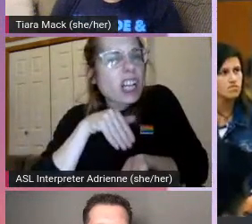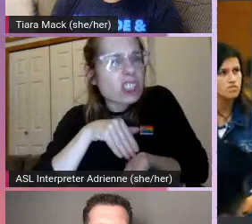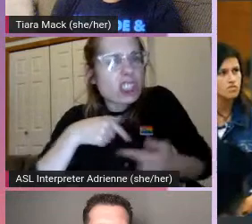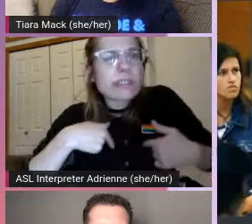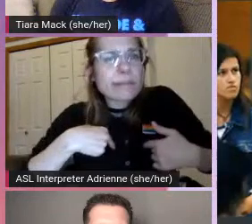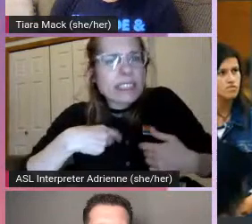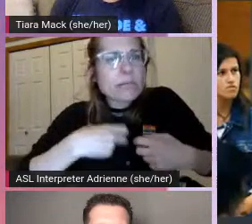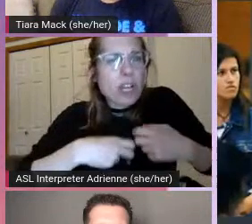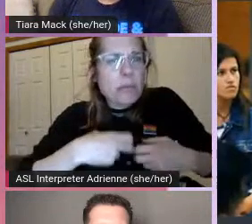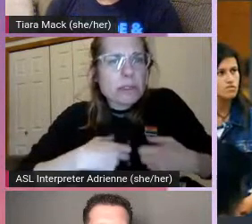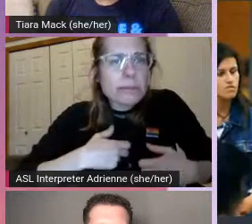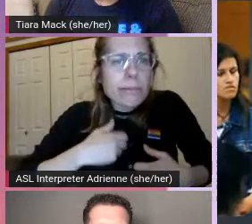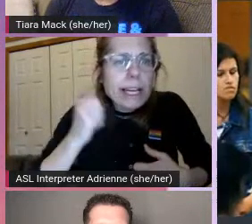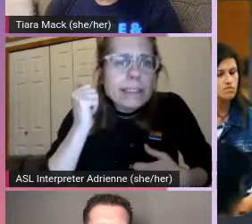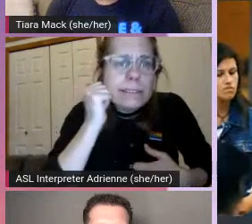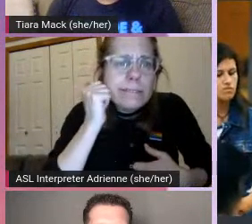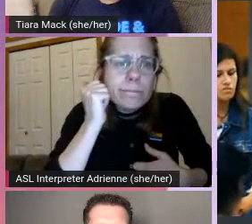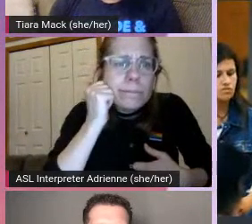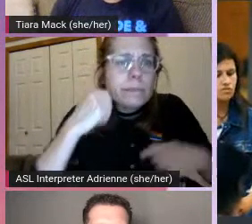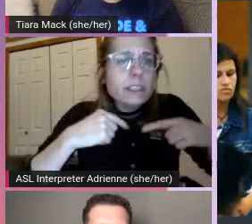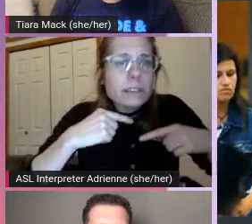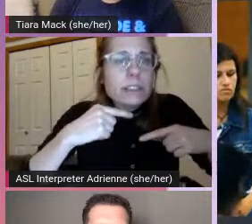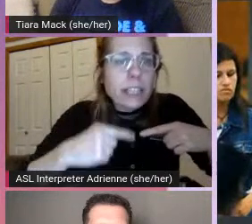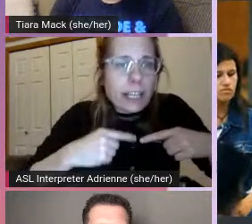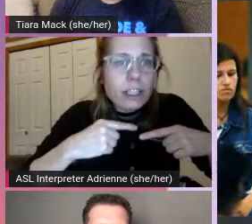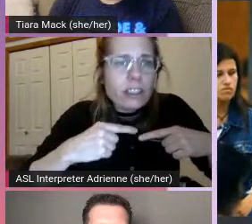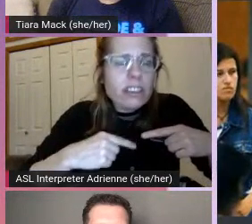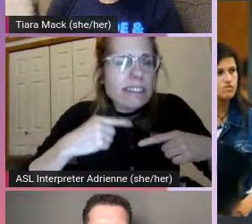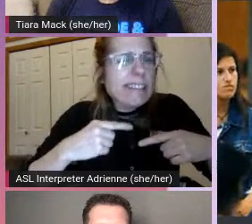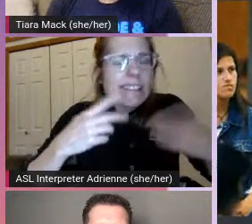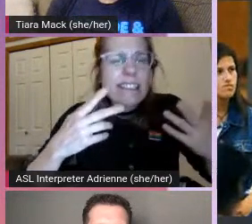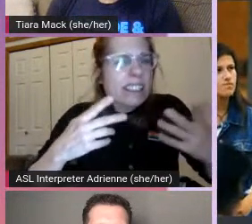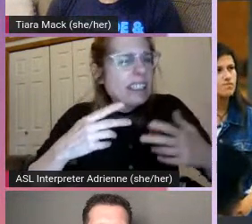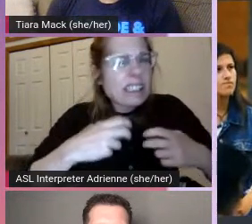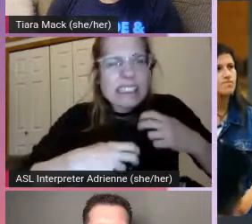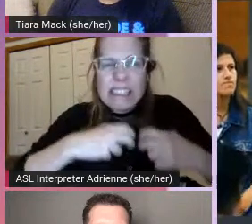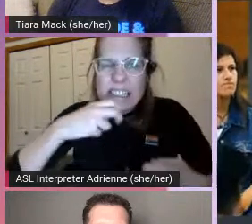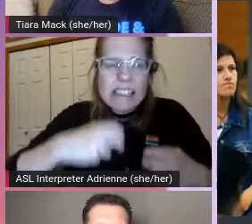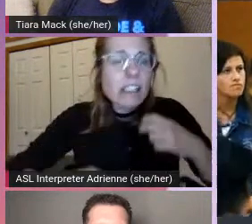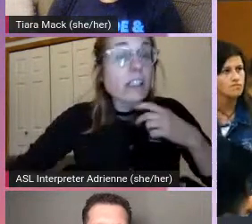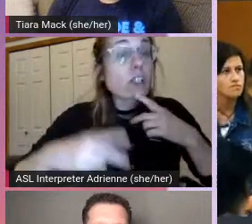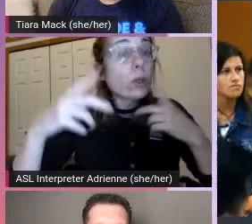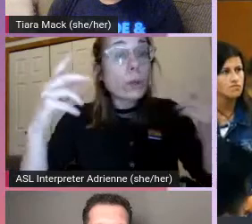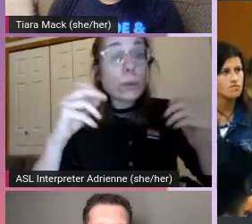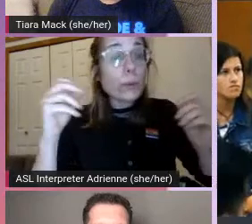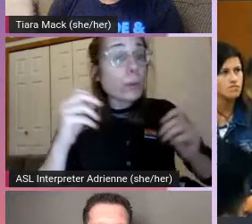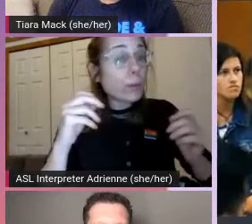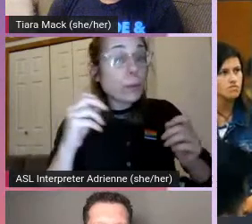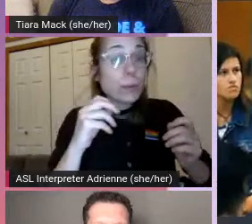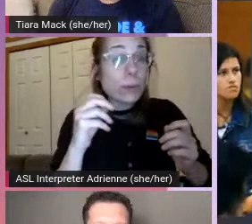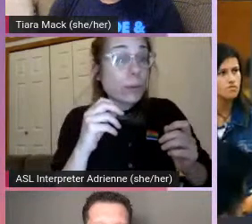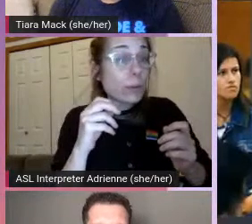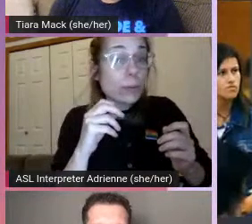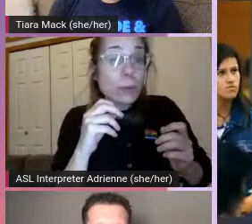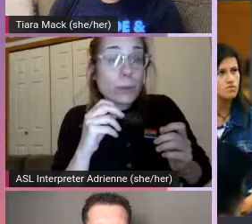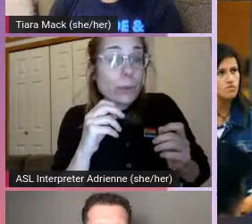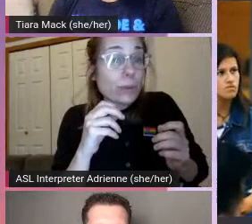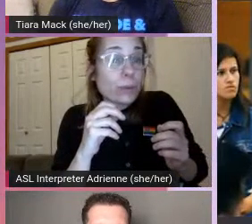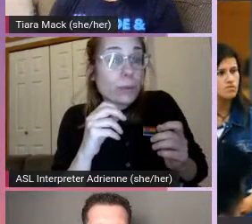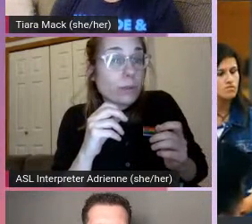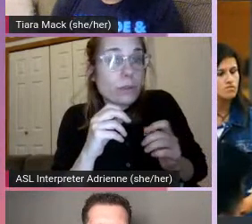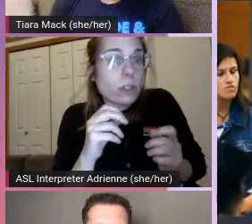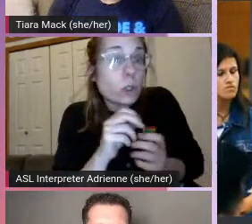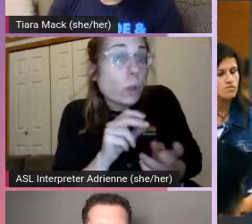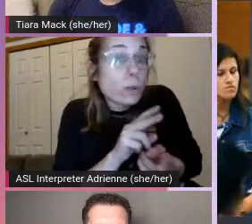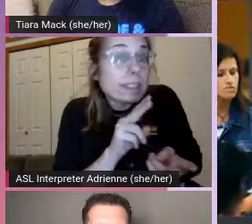any problems. And because I was not having intercourse with partners who were able to produce sperm, I didn't